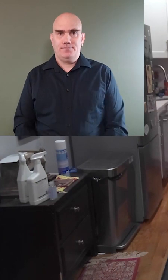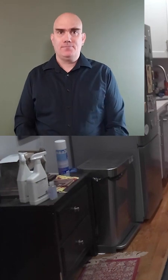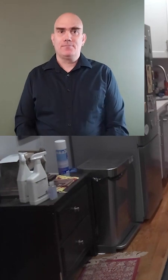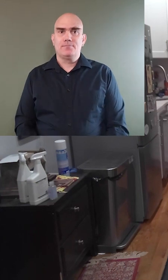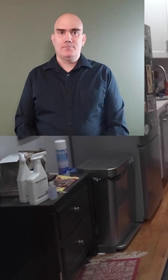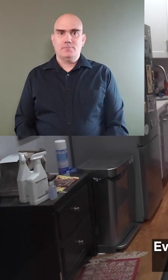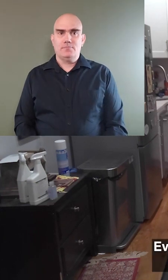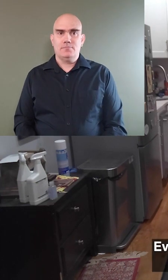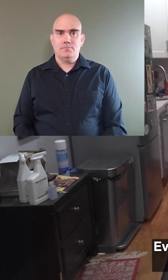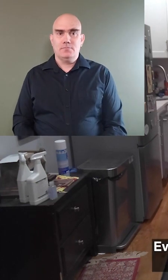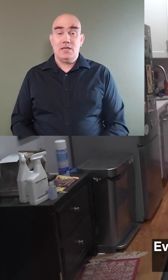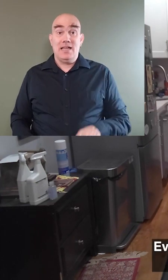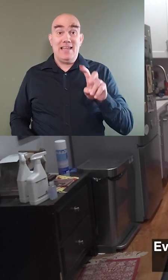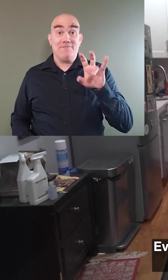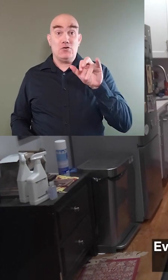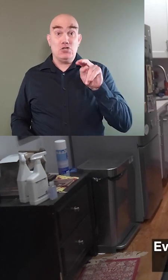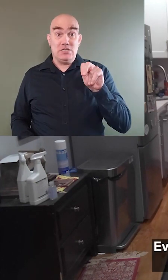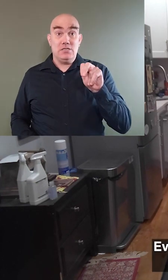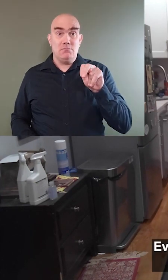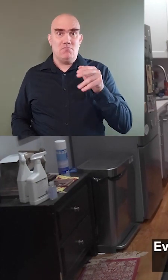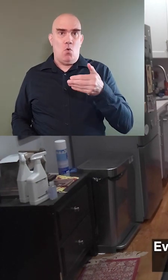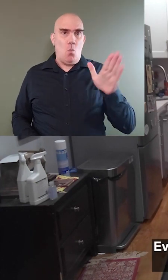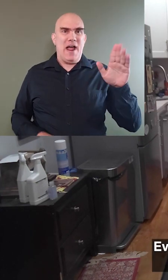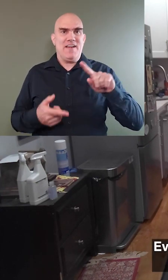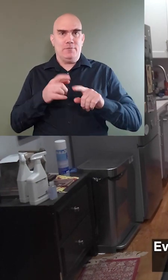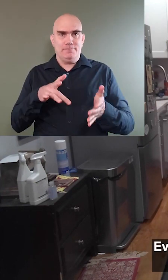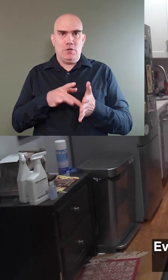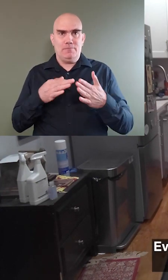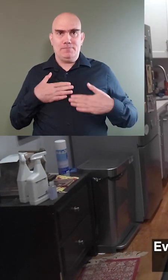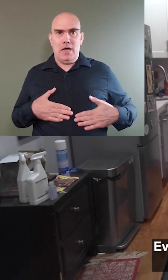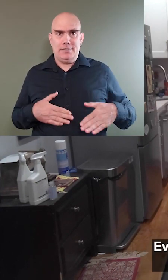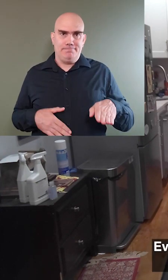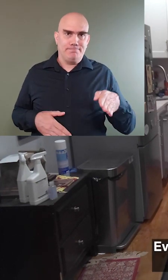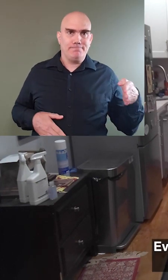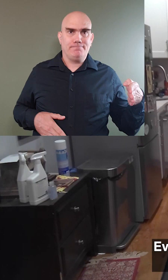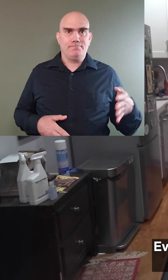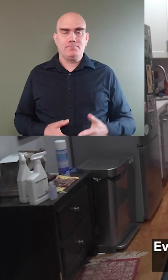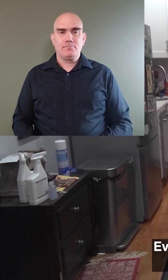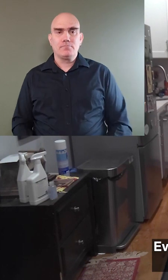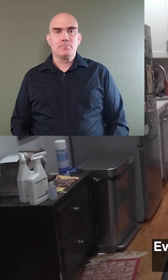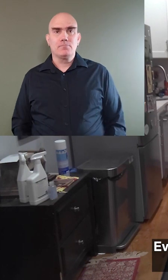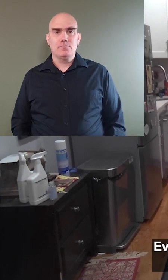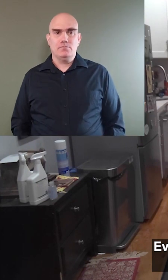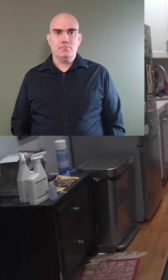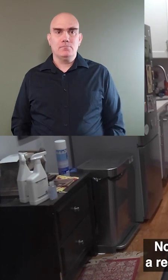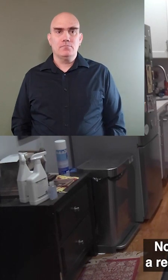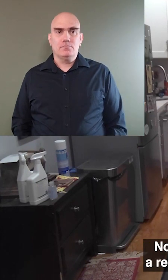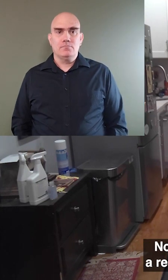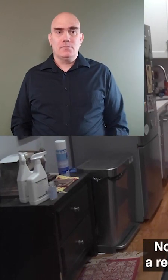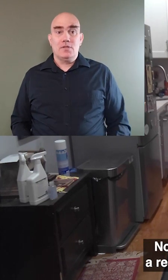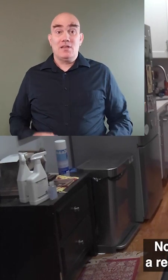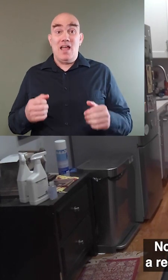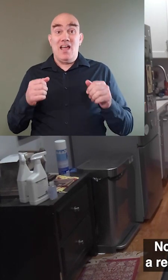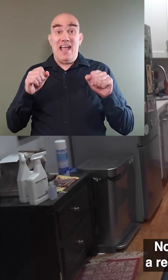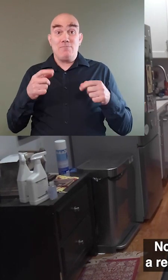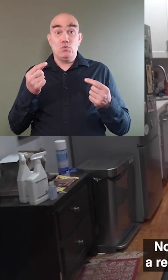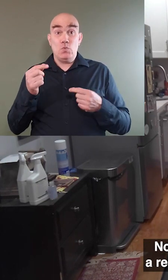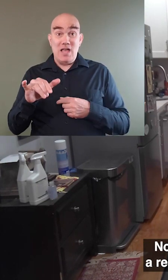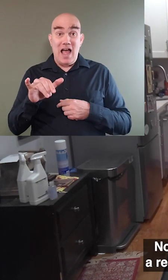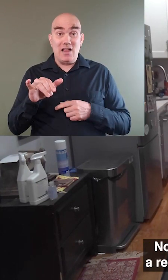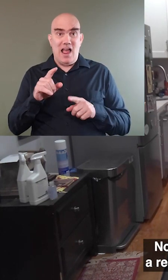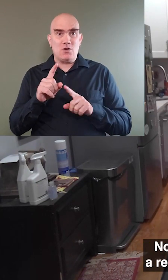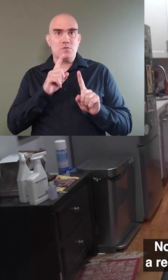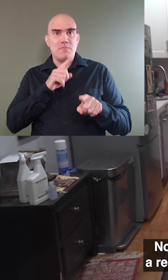body. Eversion brings it away from the midline of the body. Now,